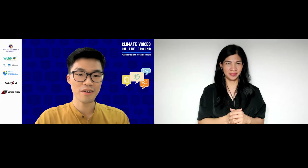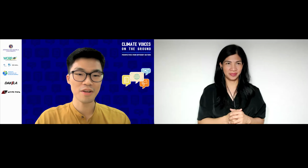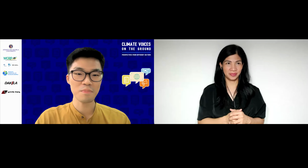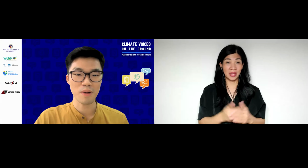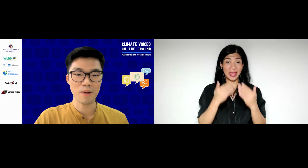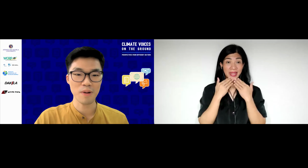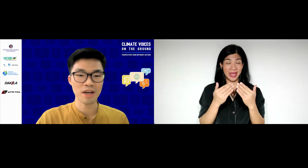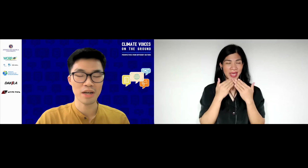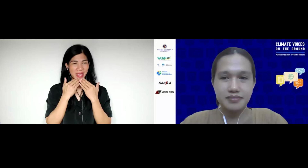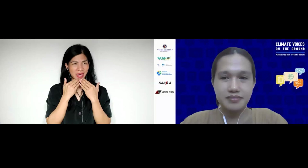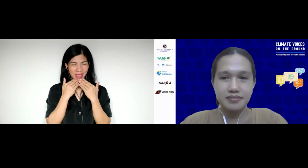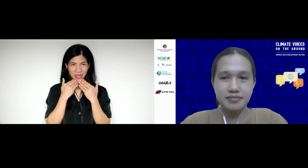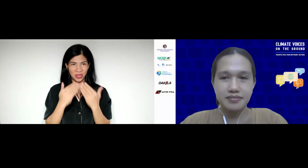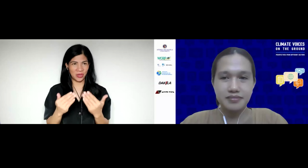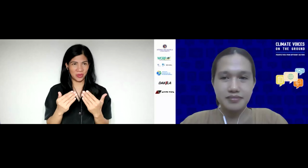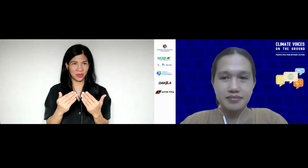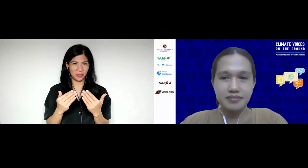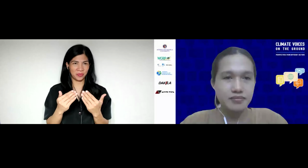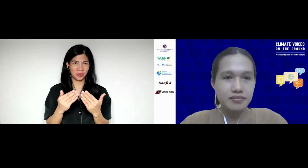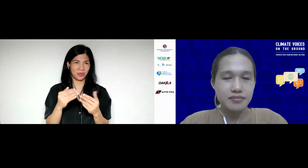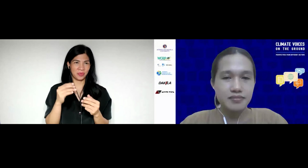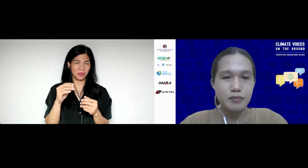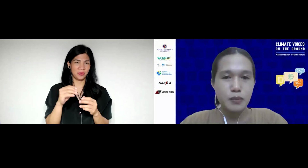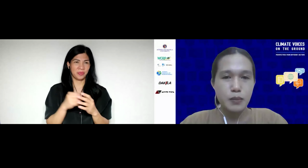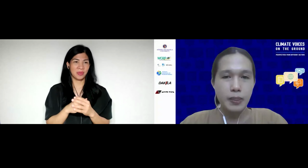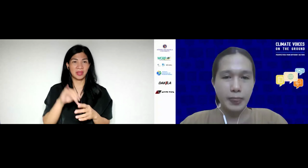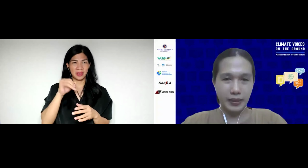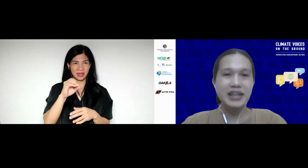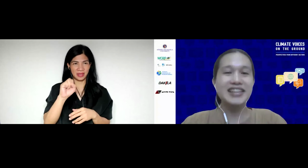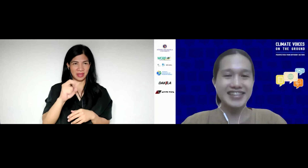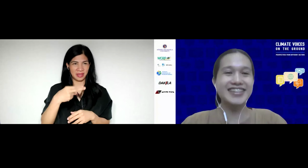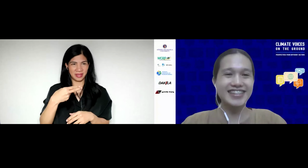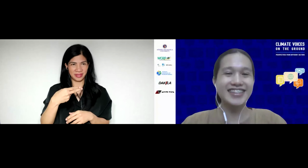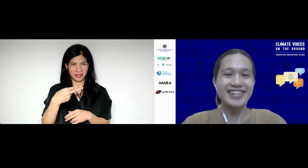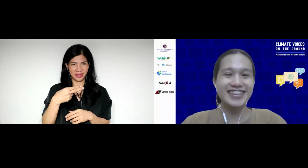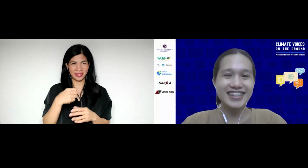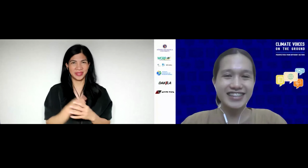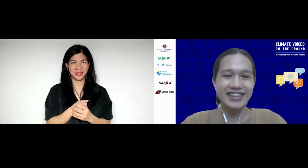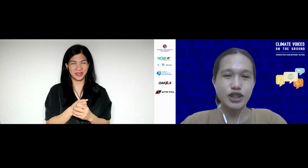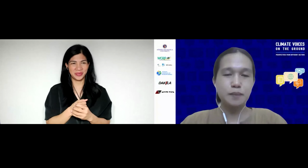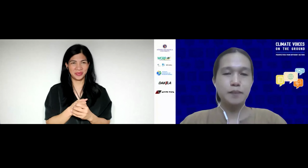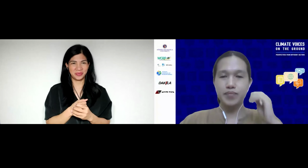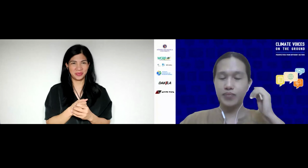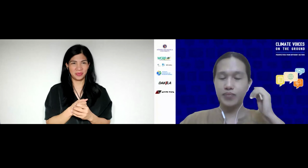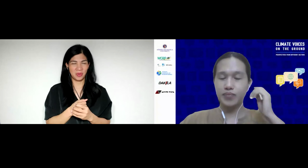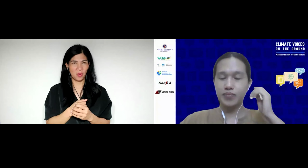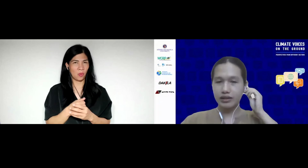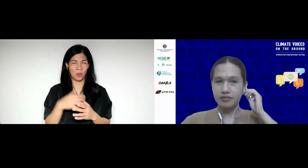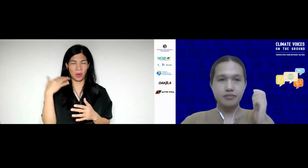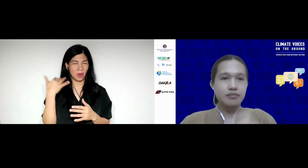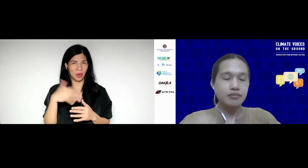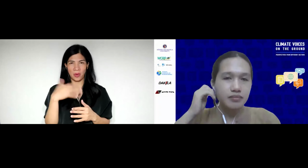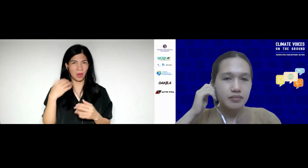Thank you very much, Mr. Villalobos, or Josh, I'm sorry. So thank you very much, Josh. That was really such